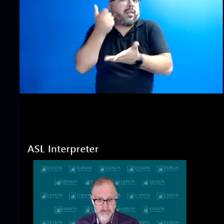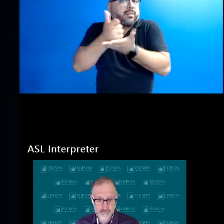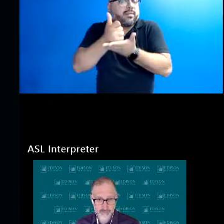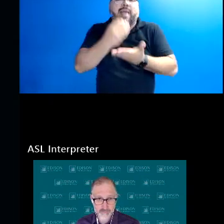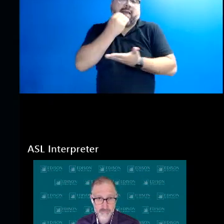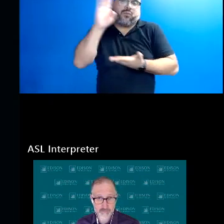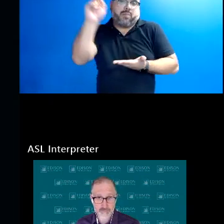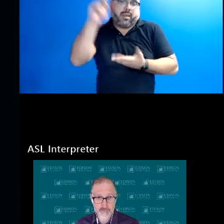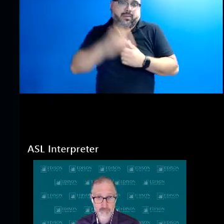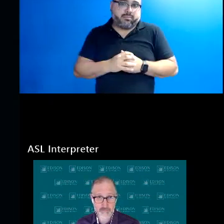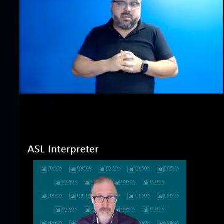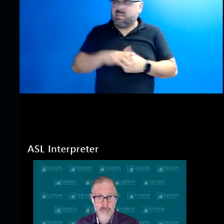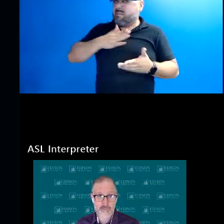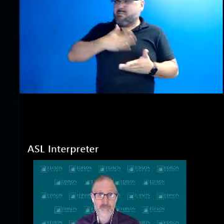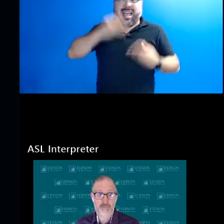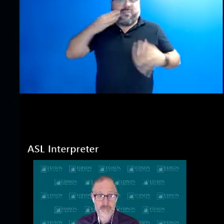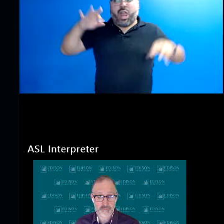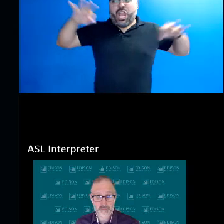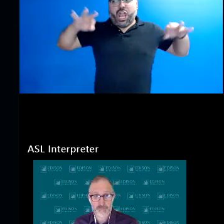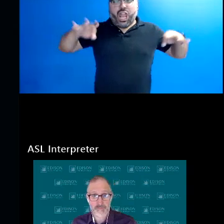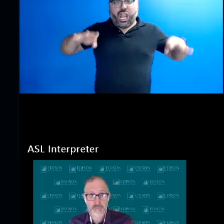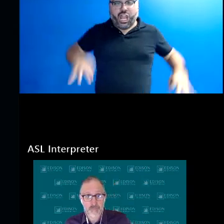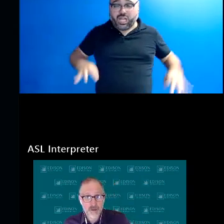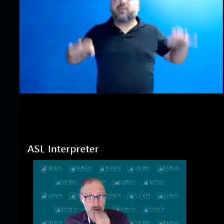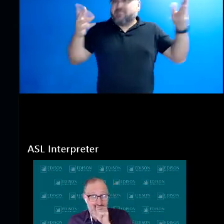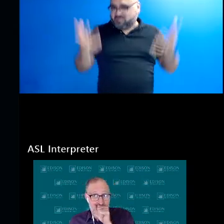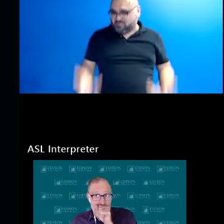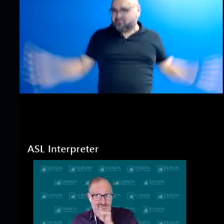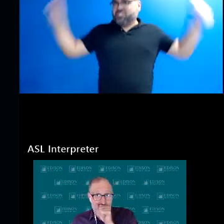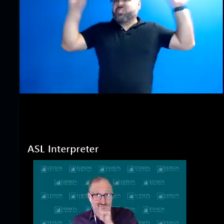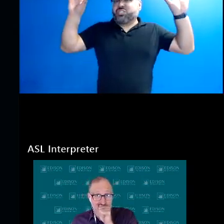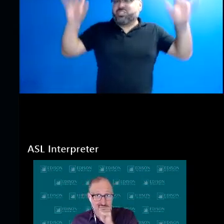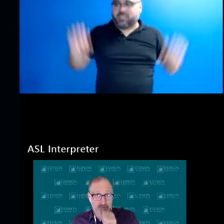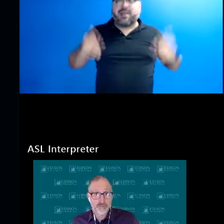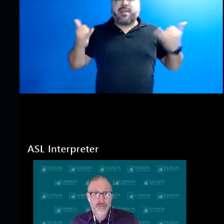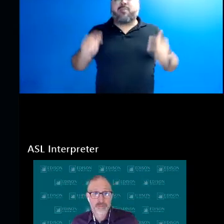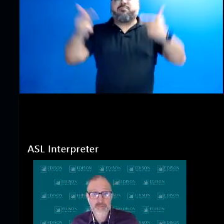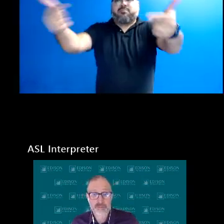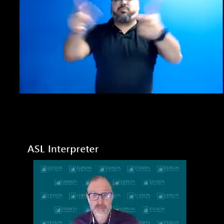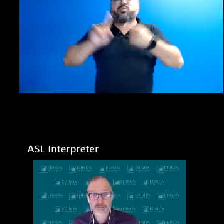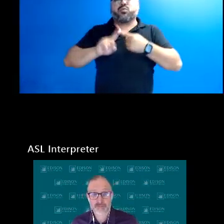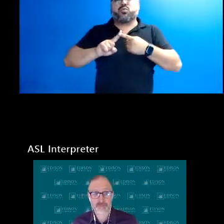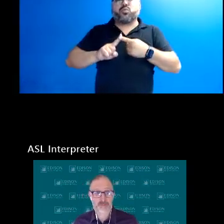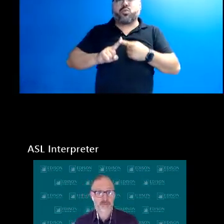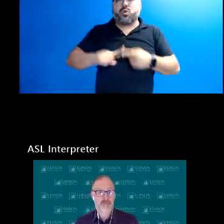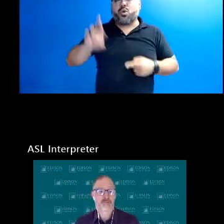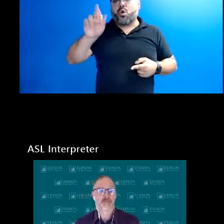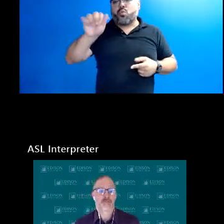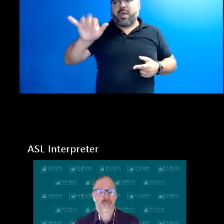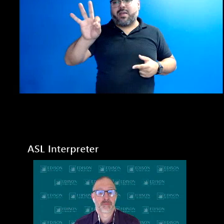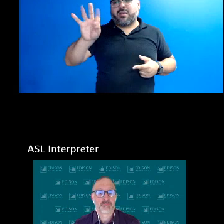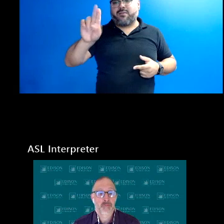that concludes my update on customer programs and resources. And now I'm going to pass it over to Ray Fugere for the next topic.